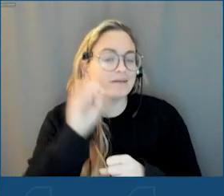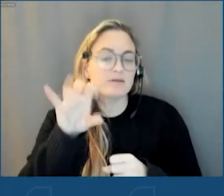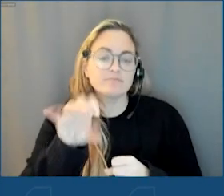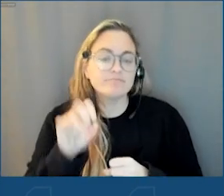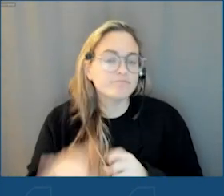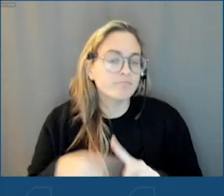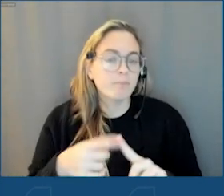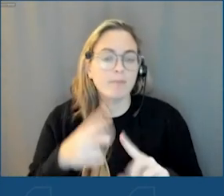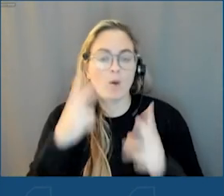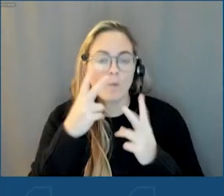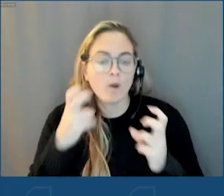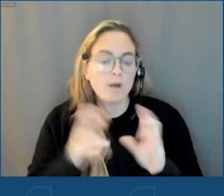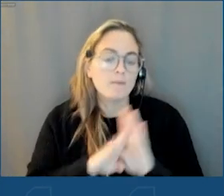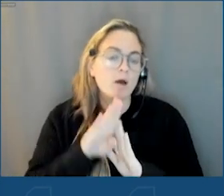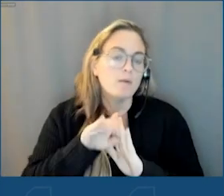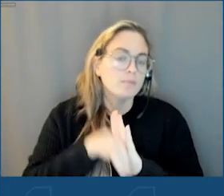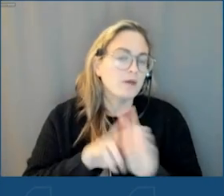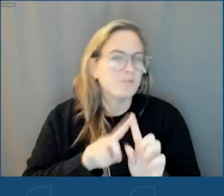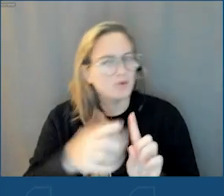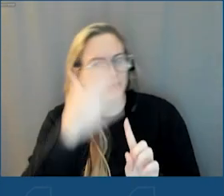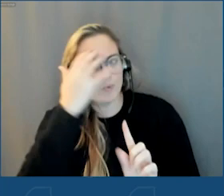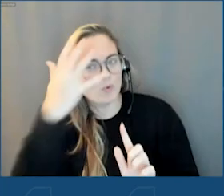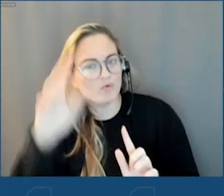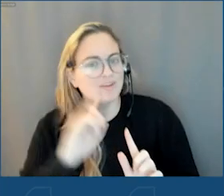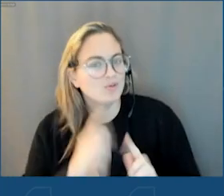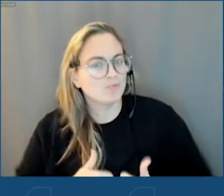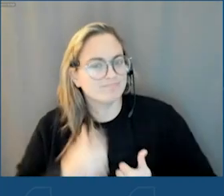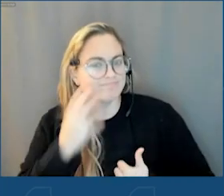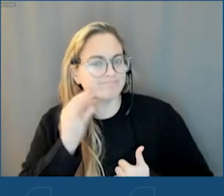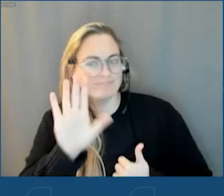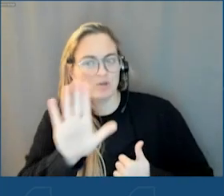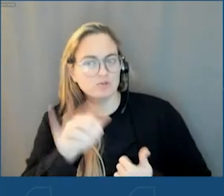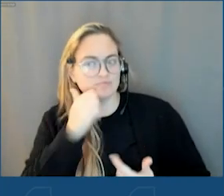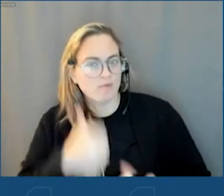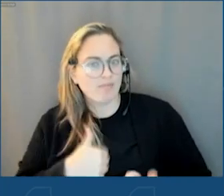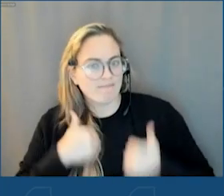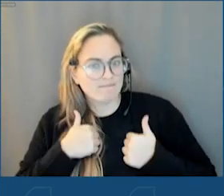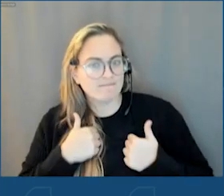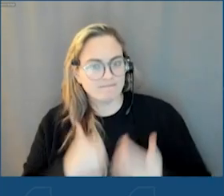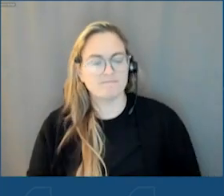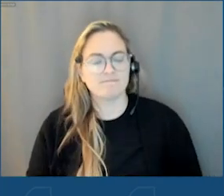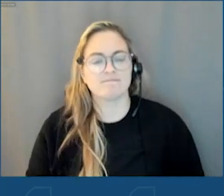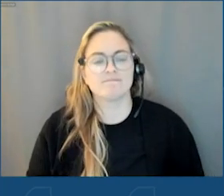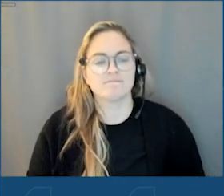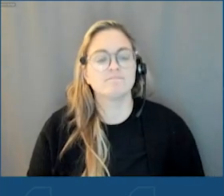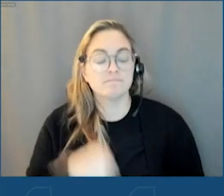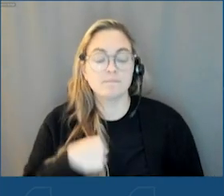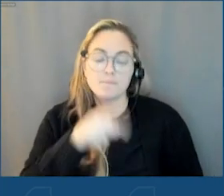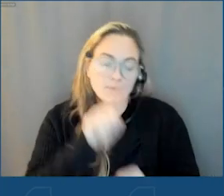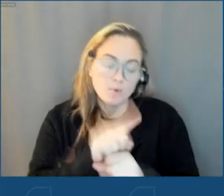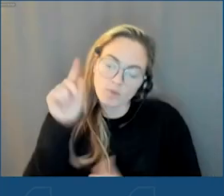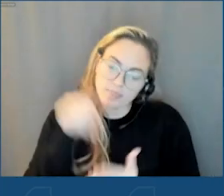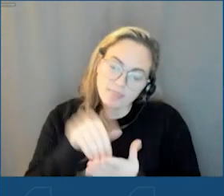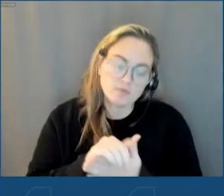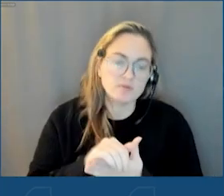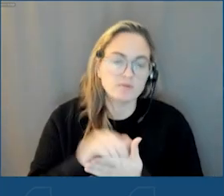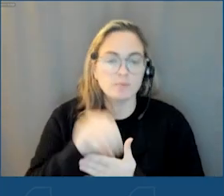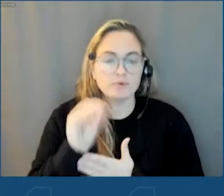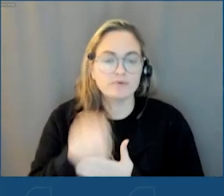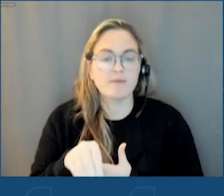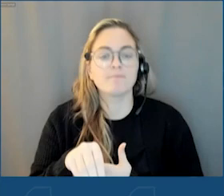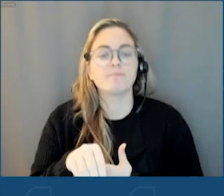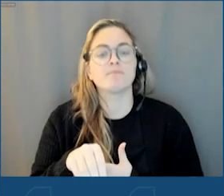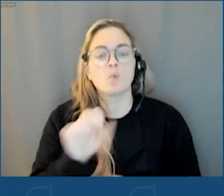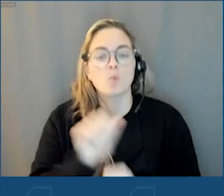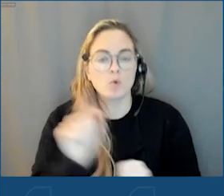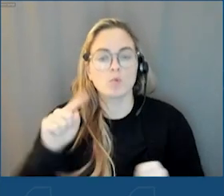crimes that are up, crimes that are down, but you know this because you're living it. But know that I am committed 1,000% to working with you to solve